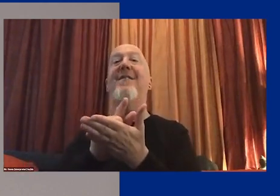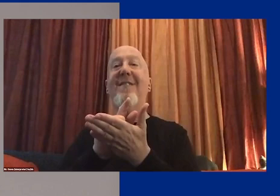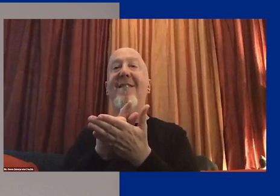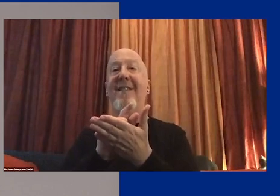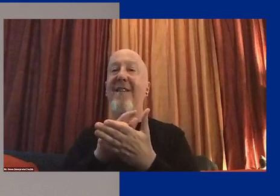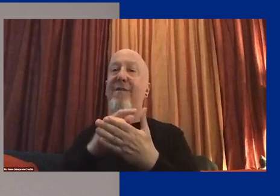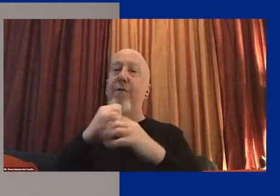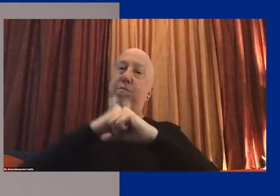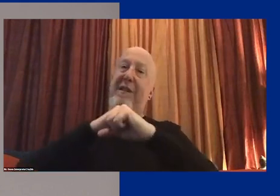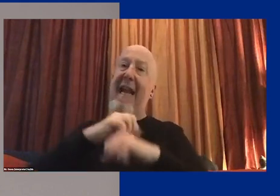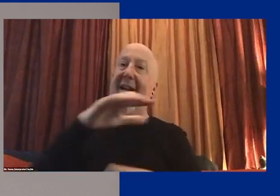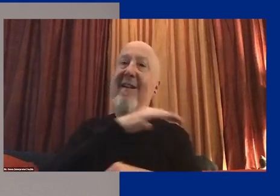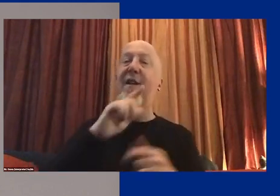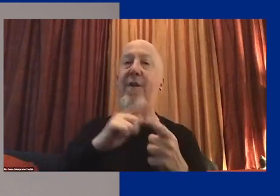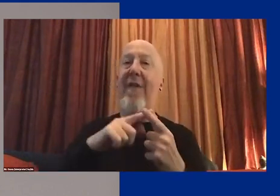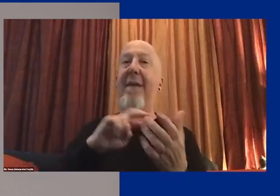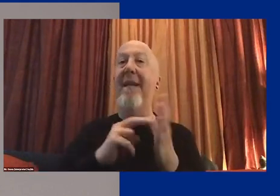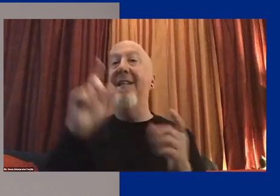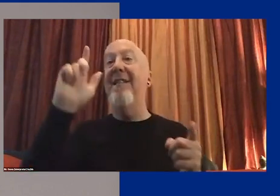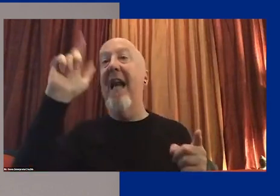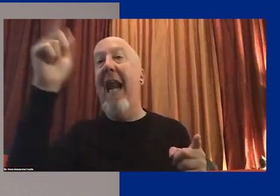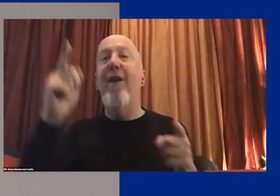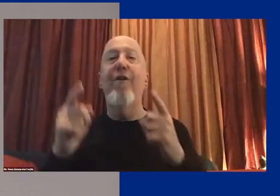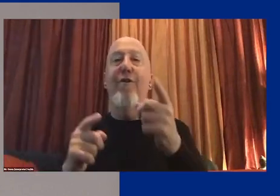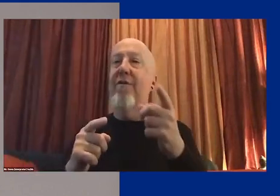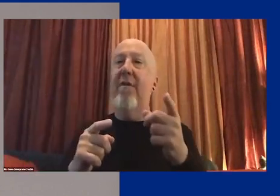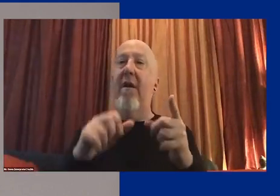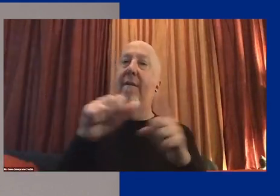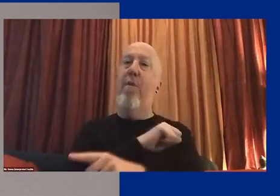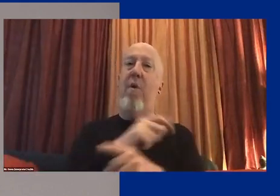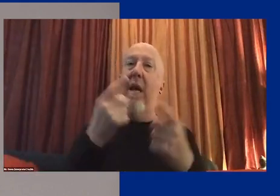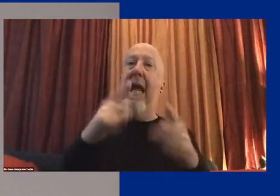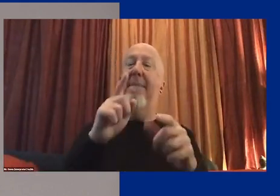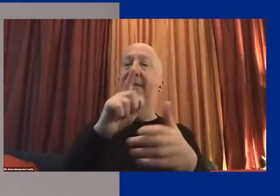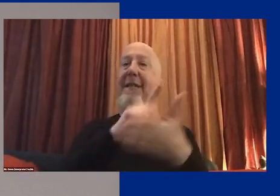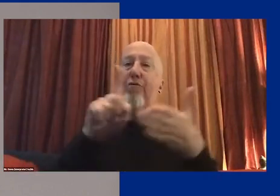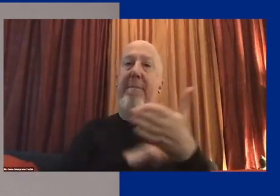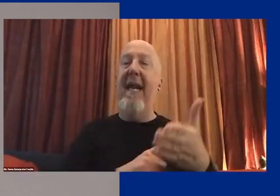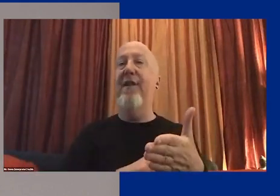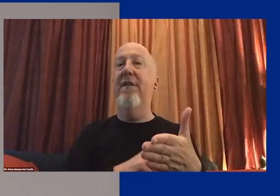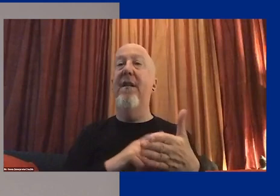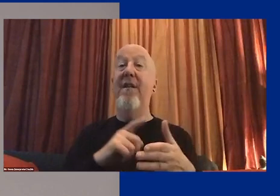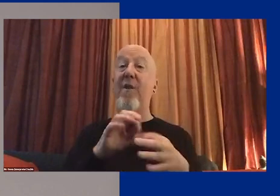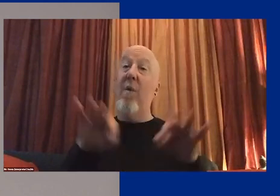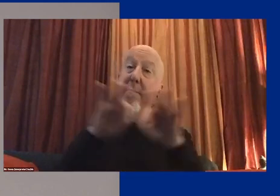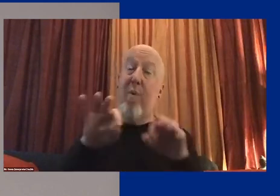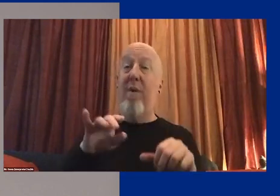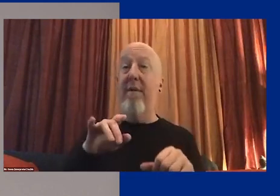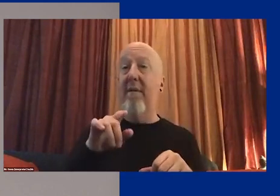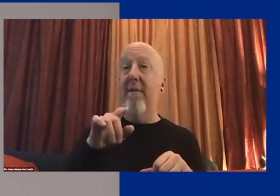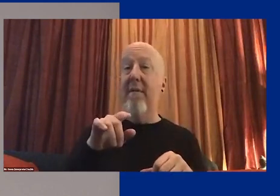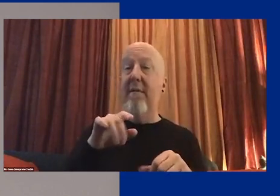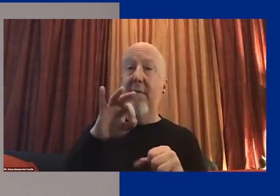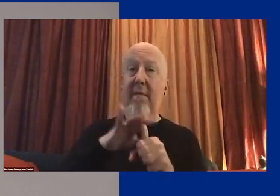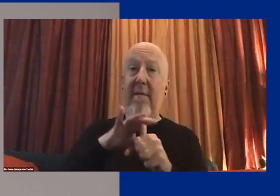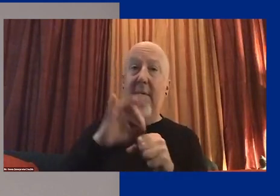from happening again and from being as bad in the future. And so ensuring that your elected officials and your